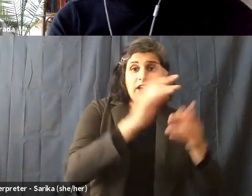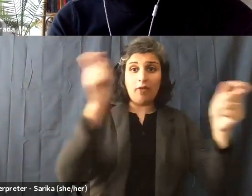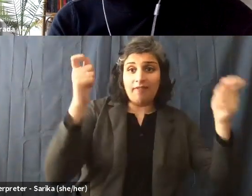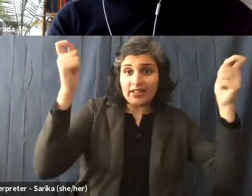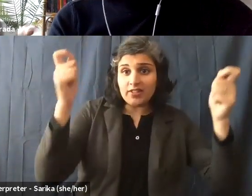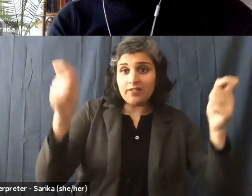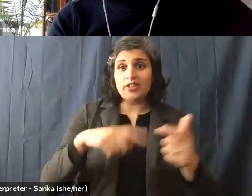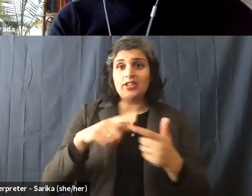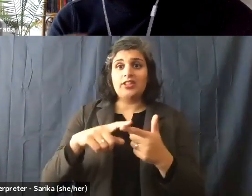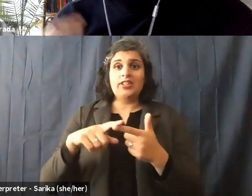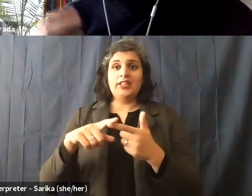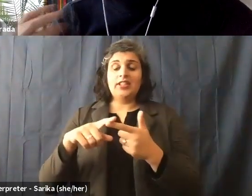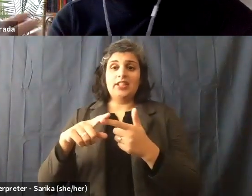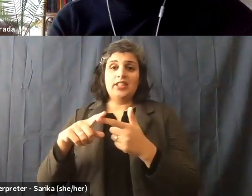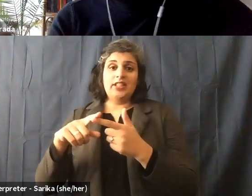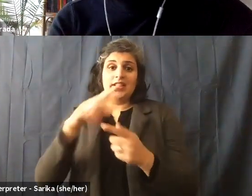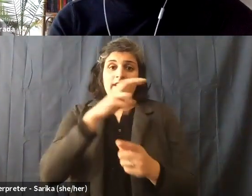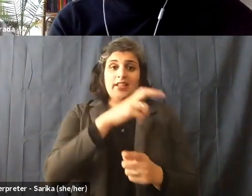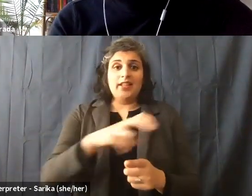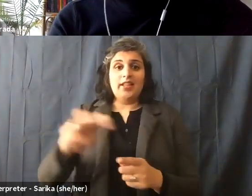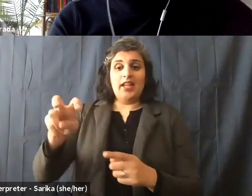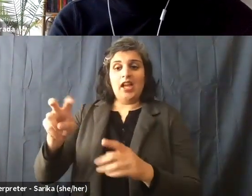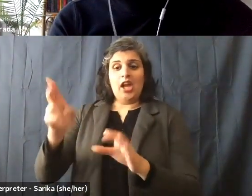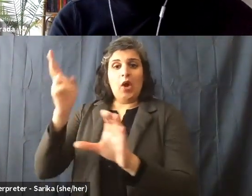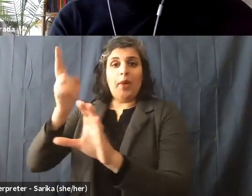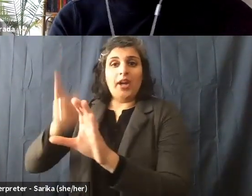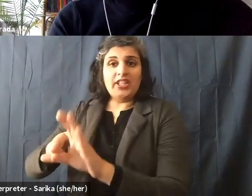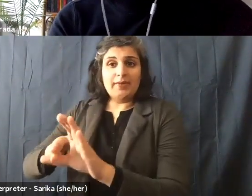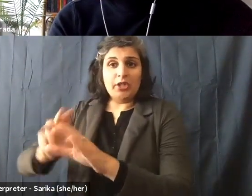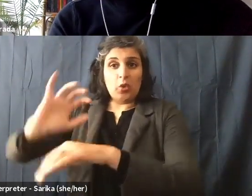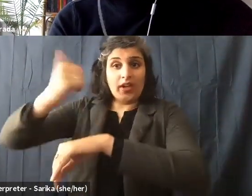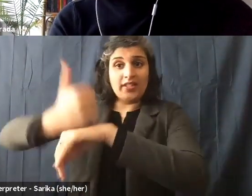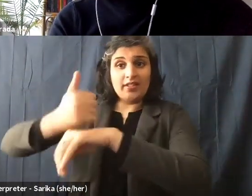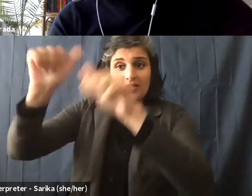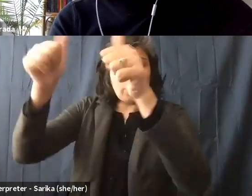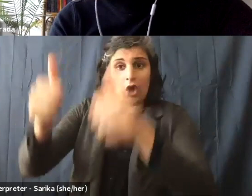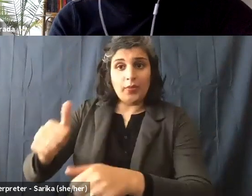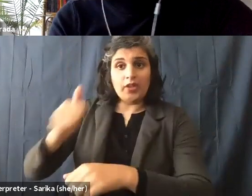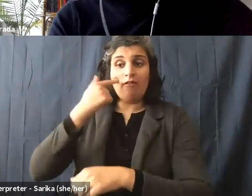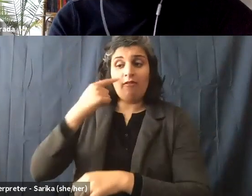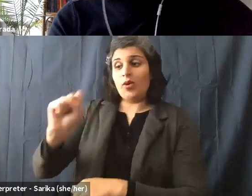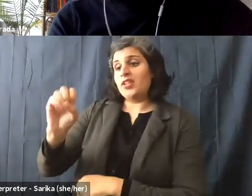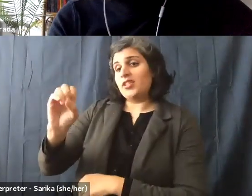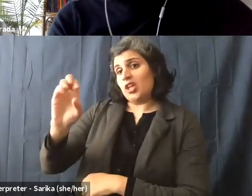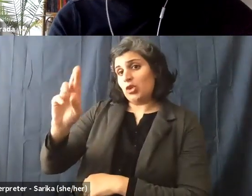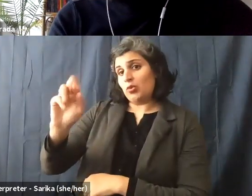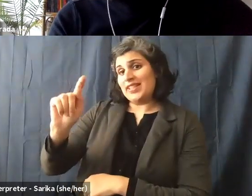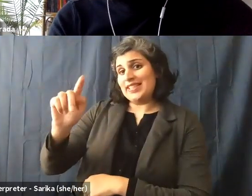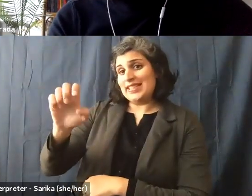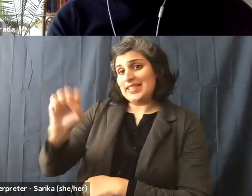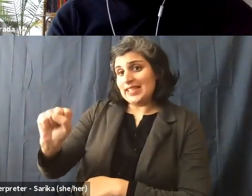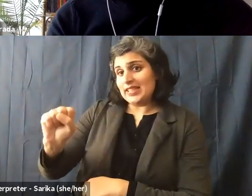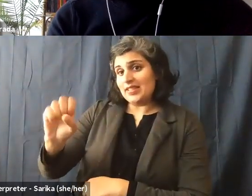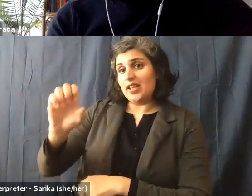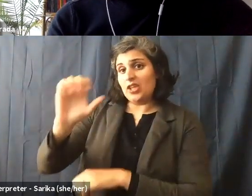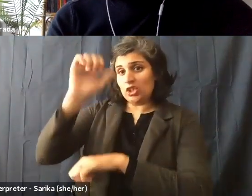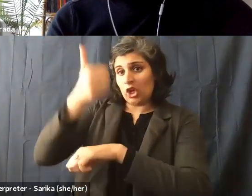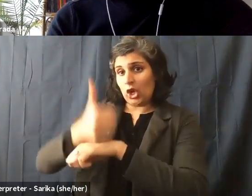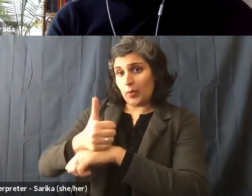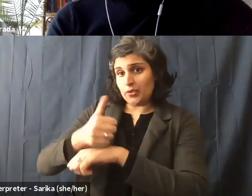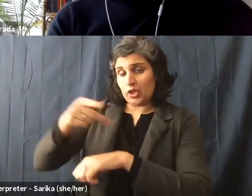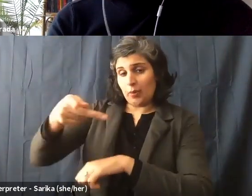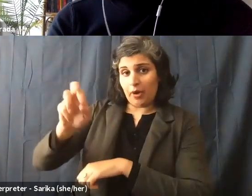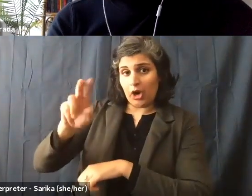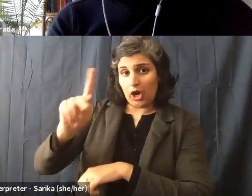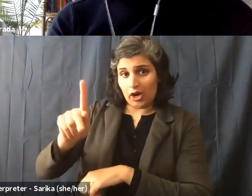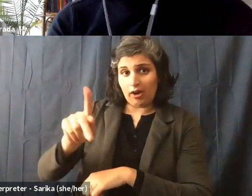transformation into a participatory sculpture for the Socrates Sculpture Park in Long Island City, to the screens